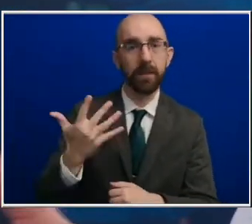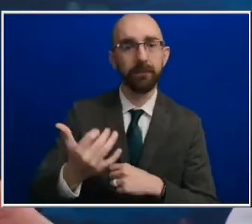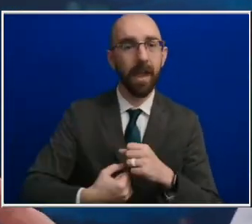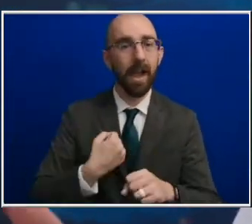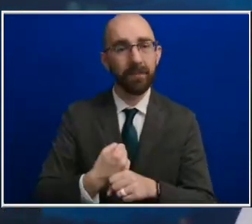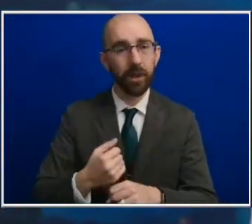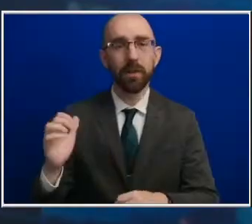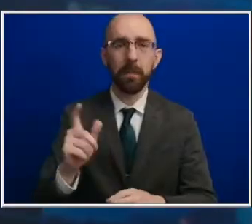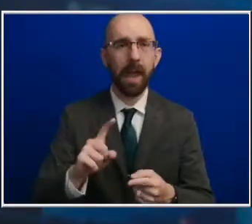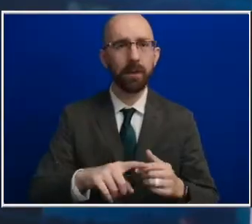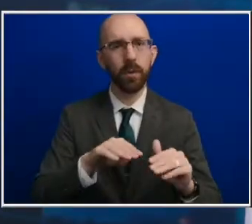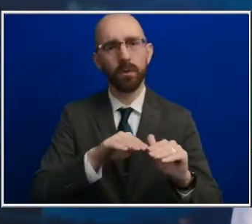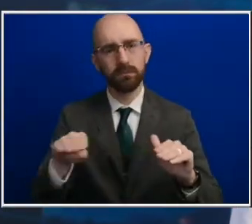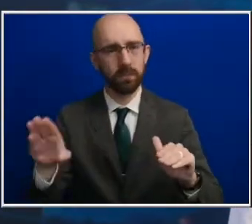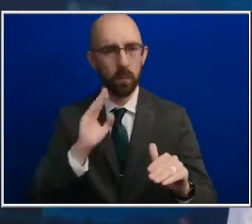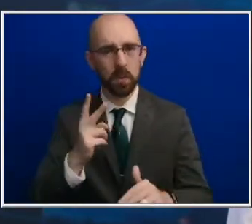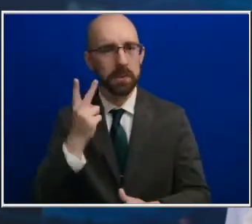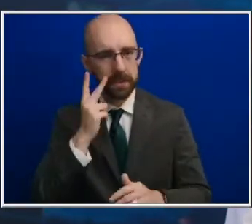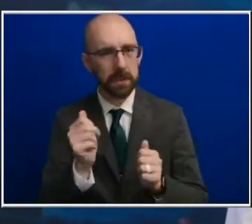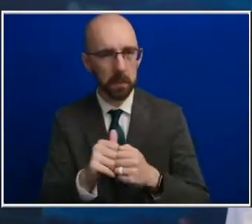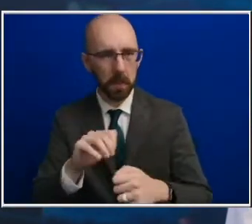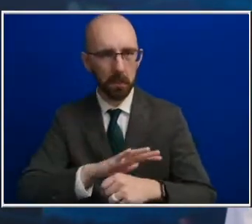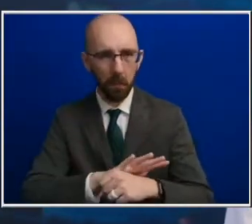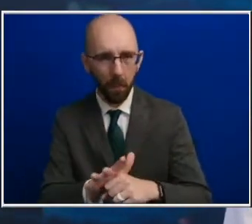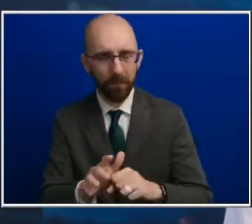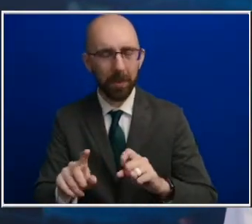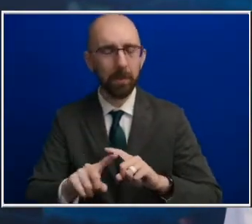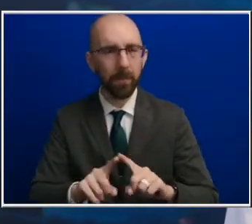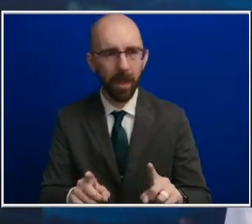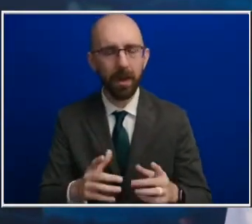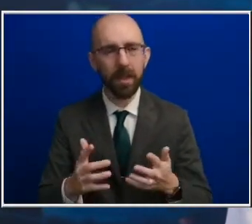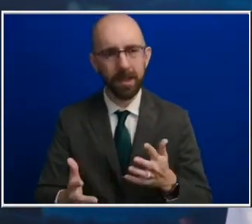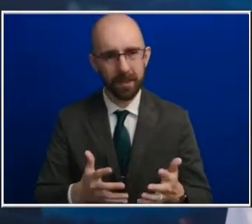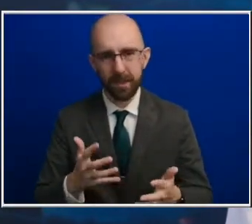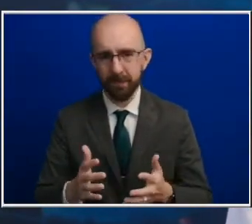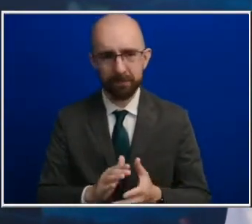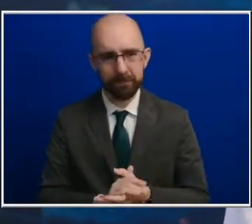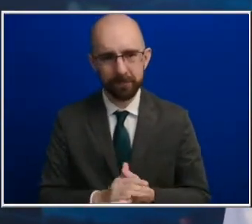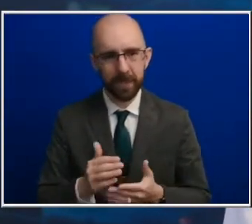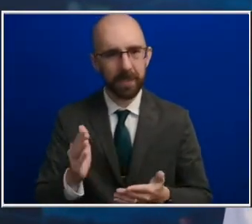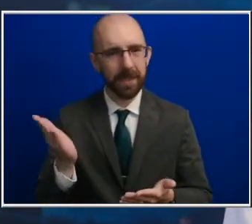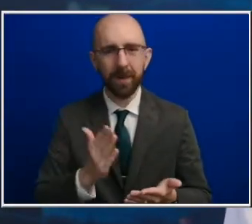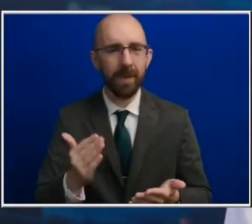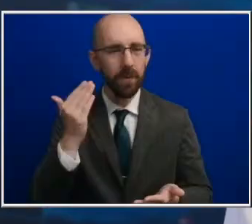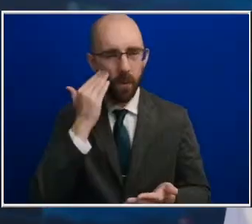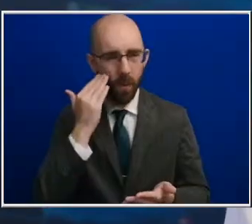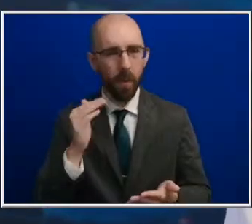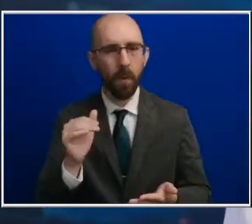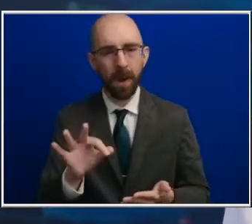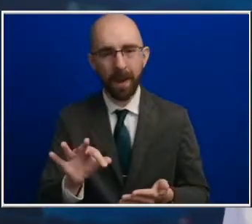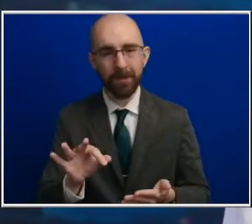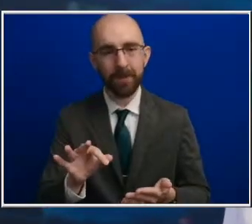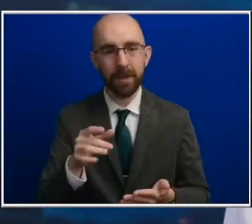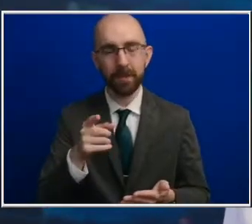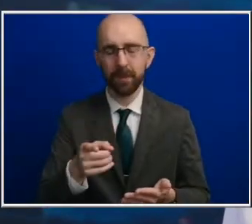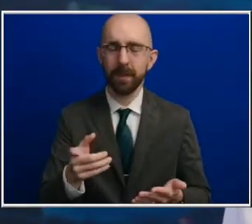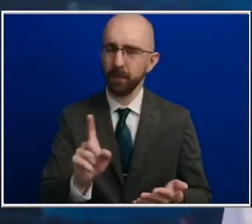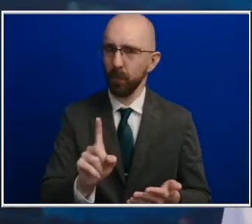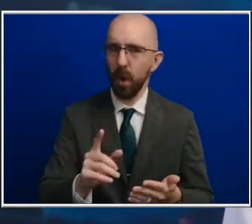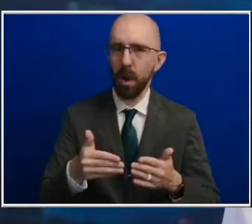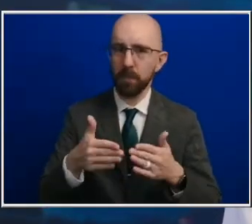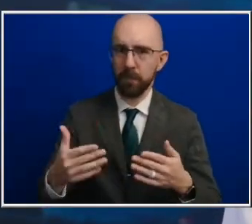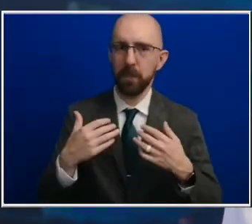think we'll see this with COVID, but you don't ever know if there is a and this is where public health helps